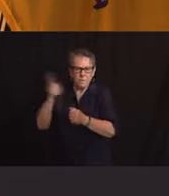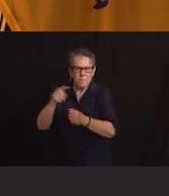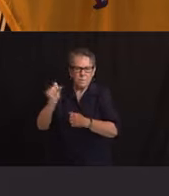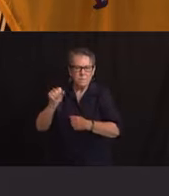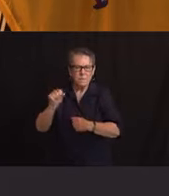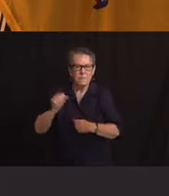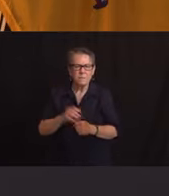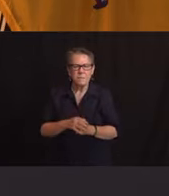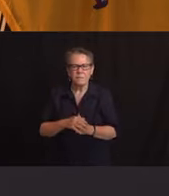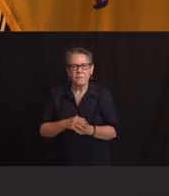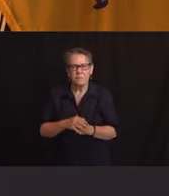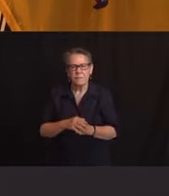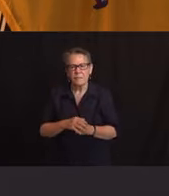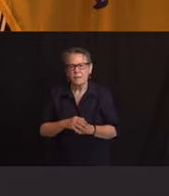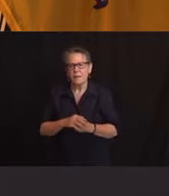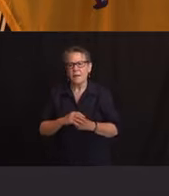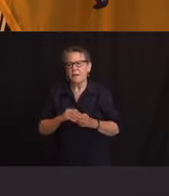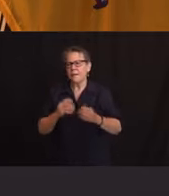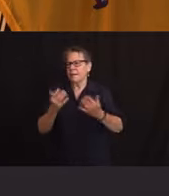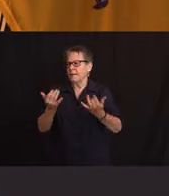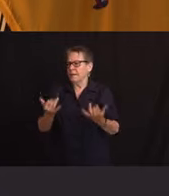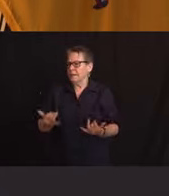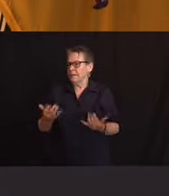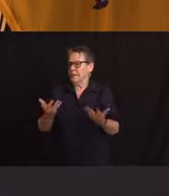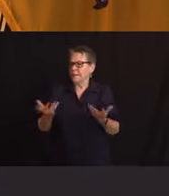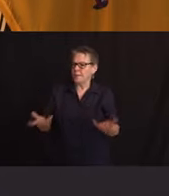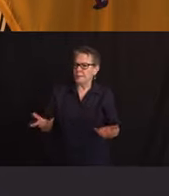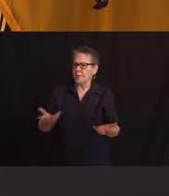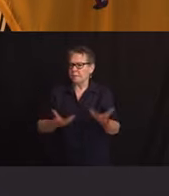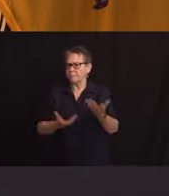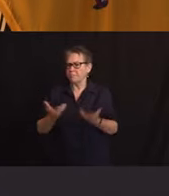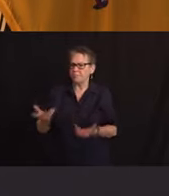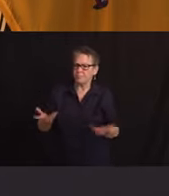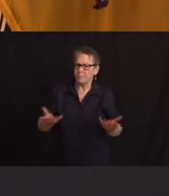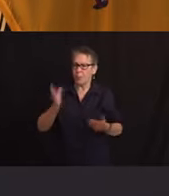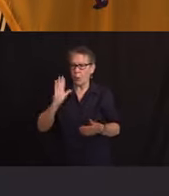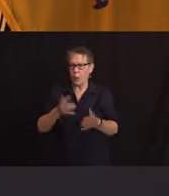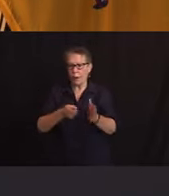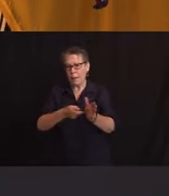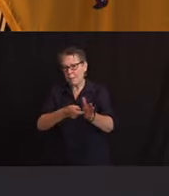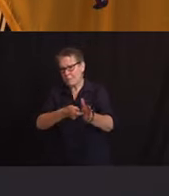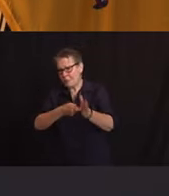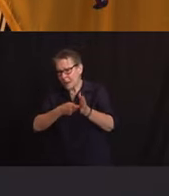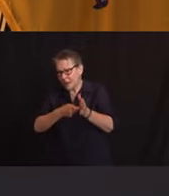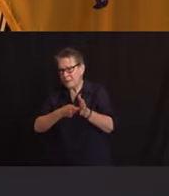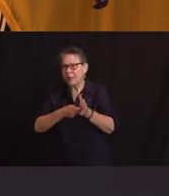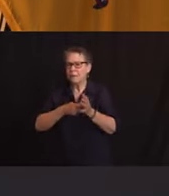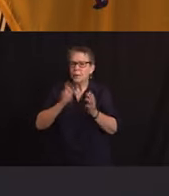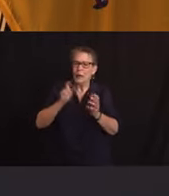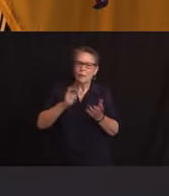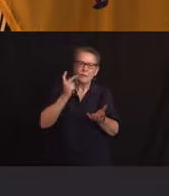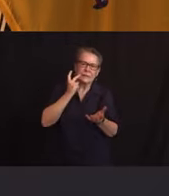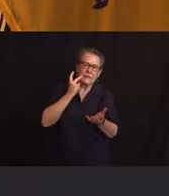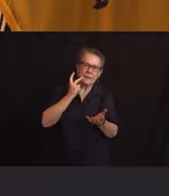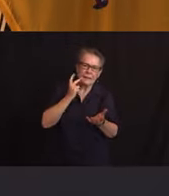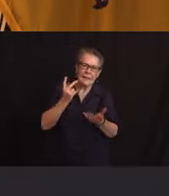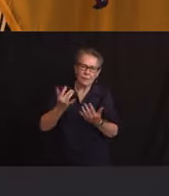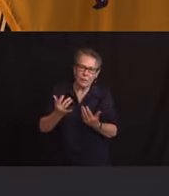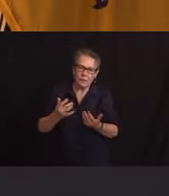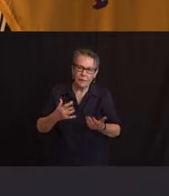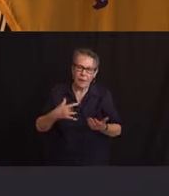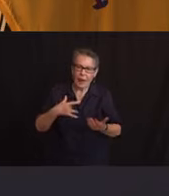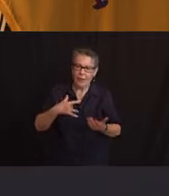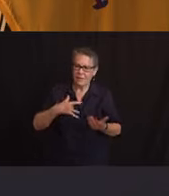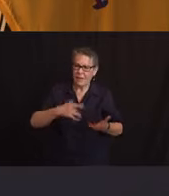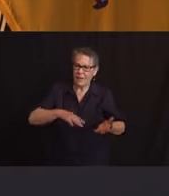Honestly, this is one that is one of the few areas that, frankly, is somewhere between frustrating and angering